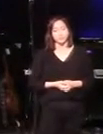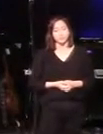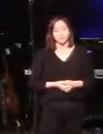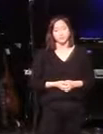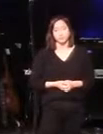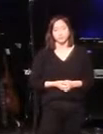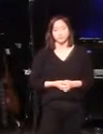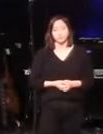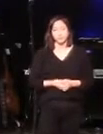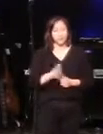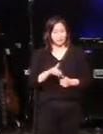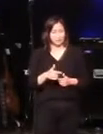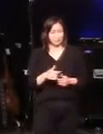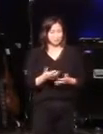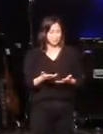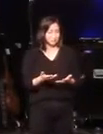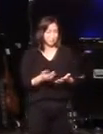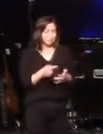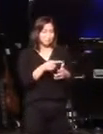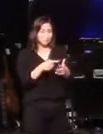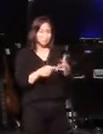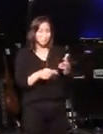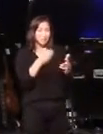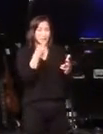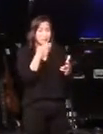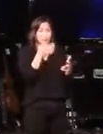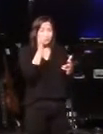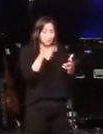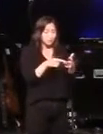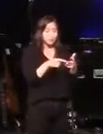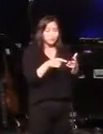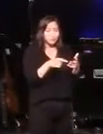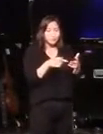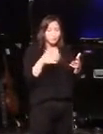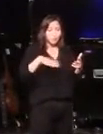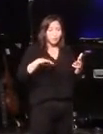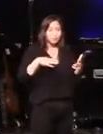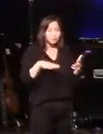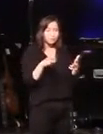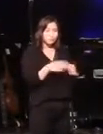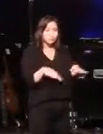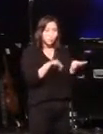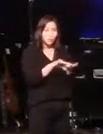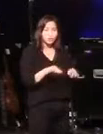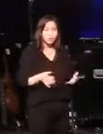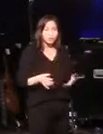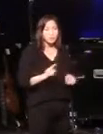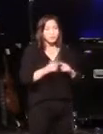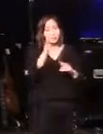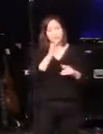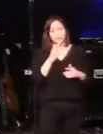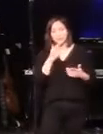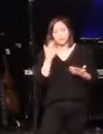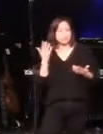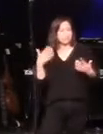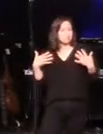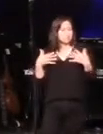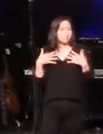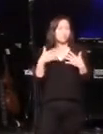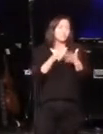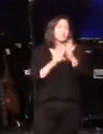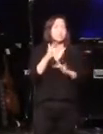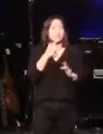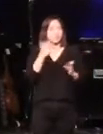Those are pretty big things. What am I going to eat? What am I going to drink? What am I going to wear? Why are you anxious about this? Watch this. For